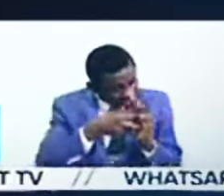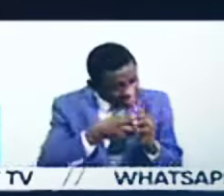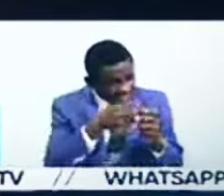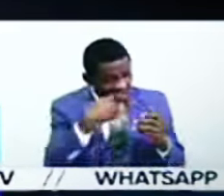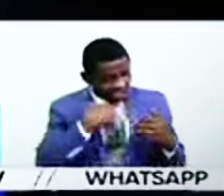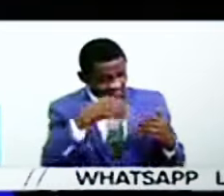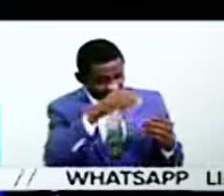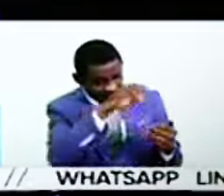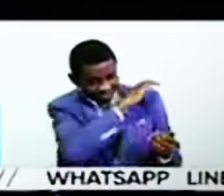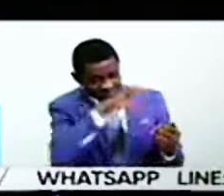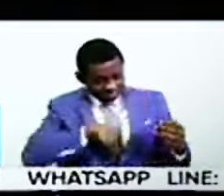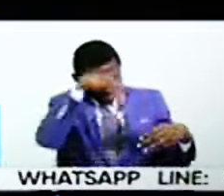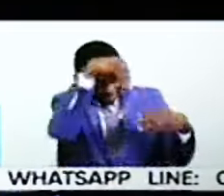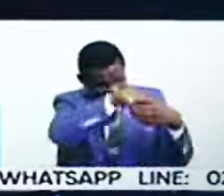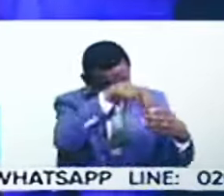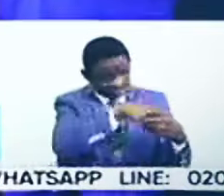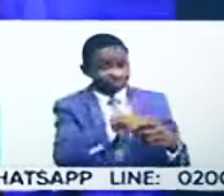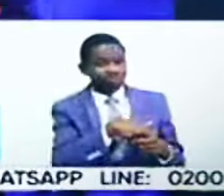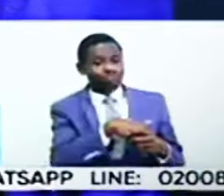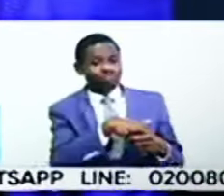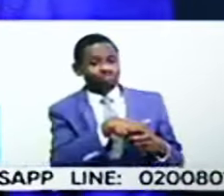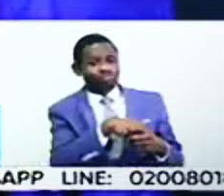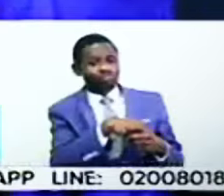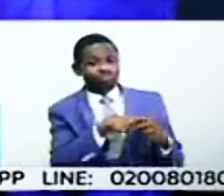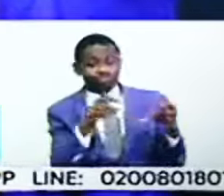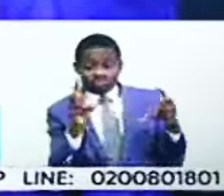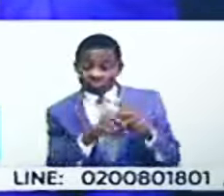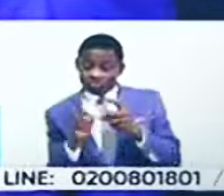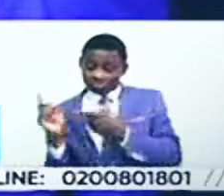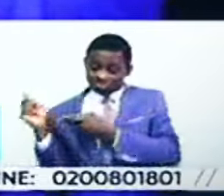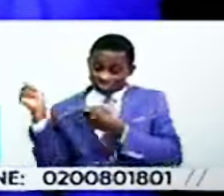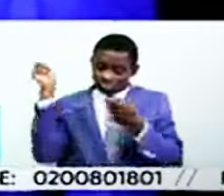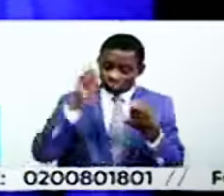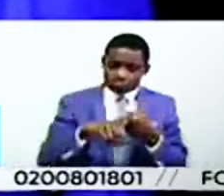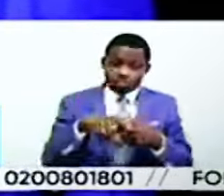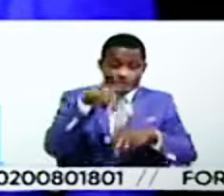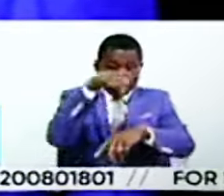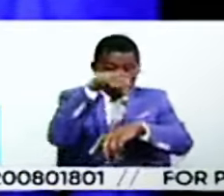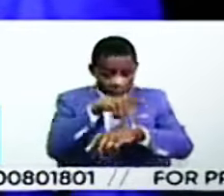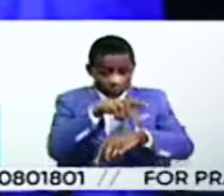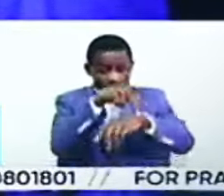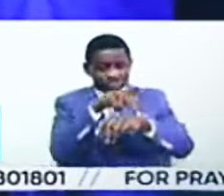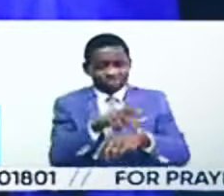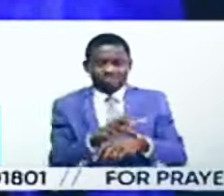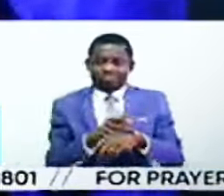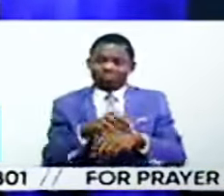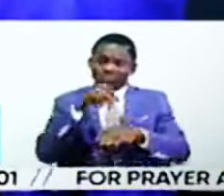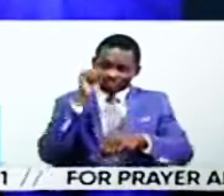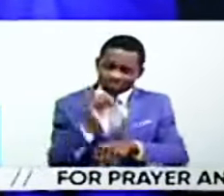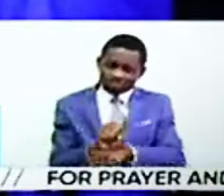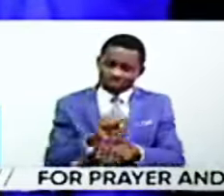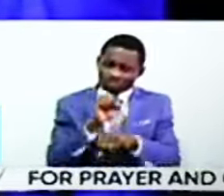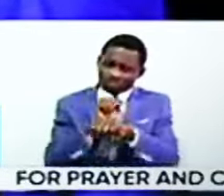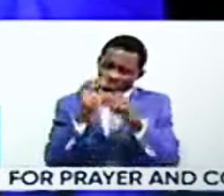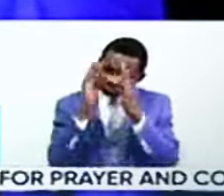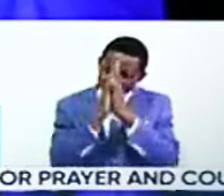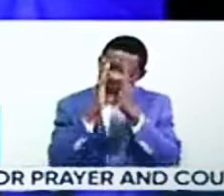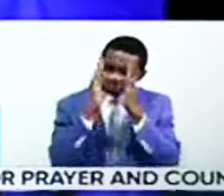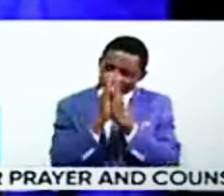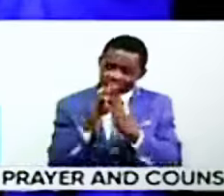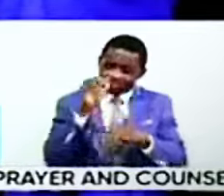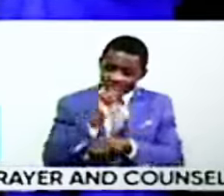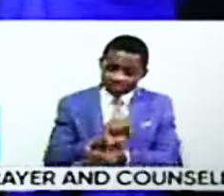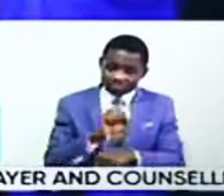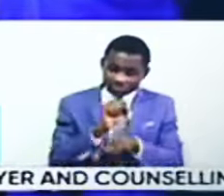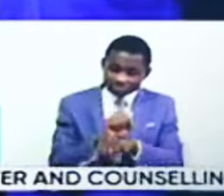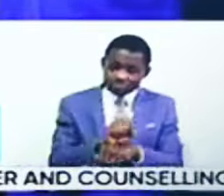To this end, the Apostle Paul labored. He said he is the one